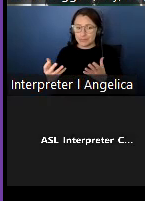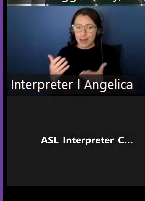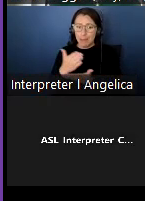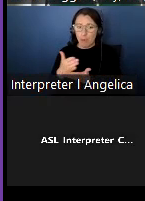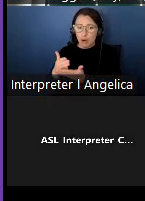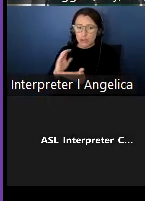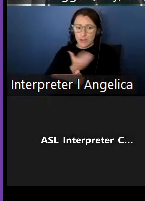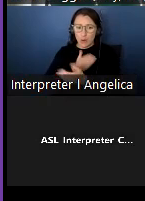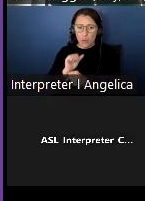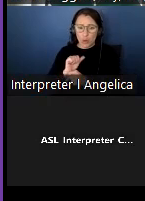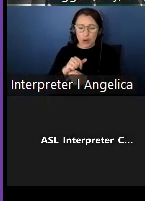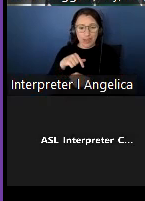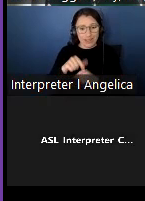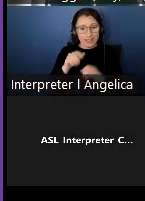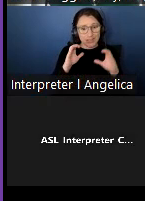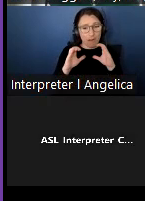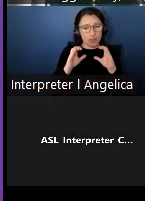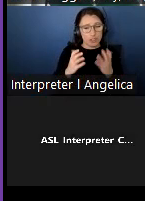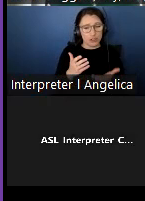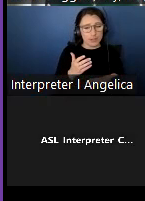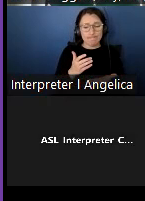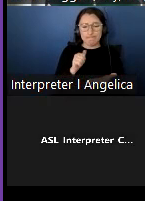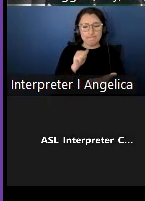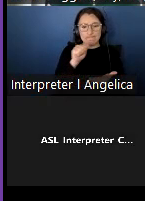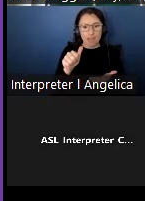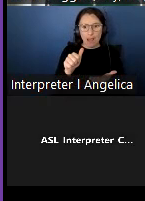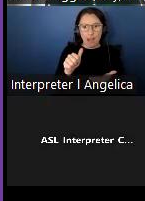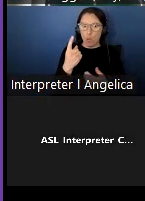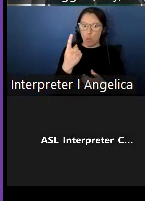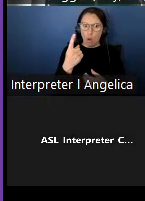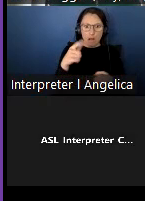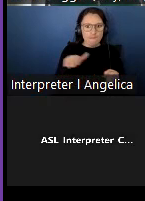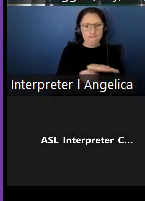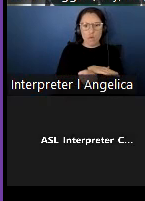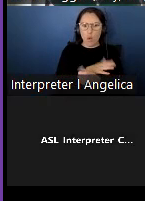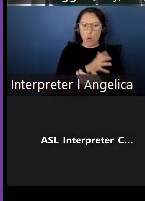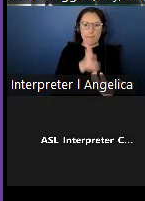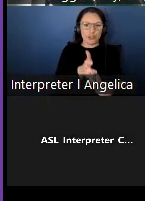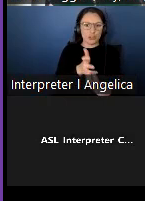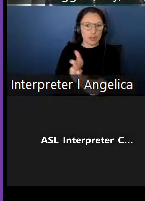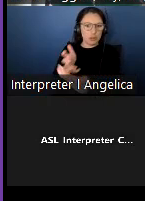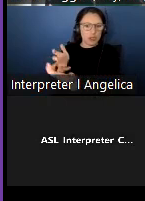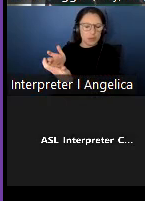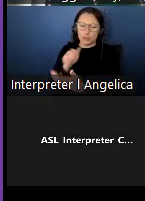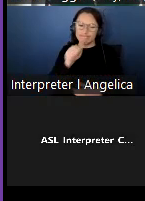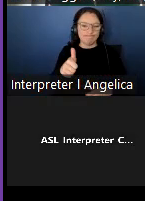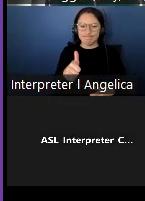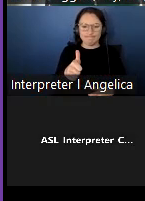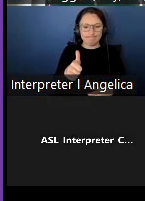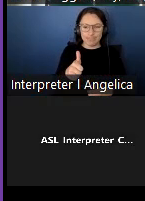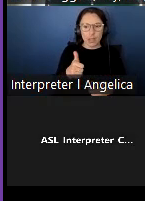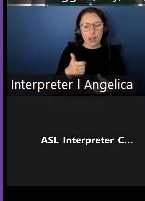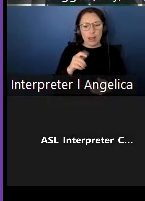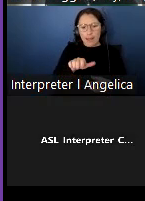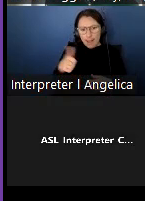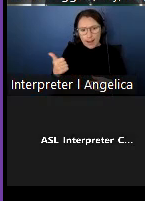work, these conversations are not one size fits all. In order to have a conversation that's worthwhile